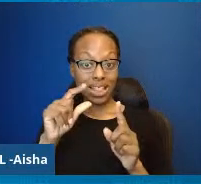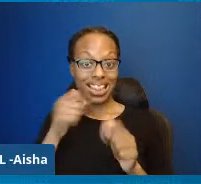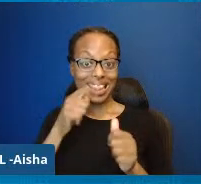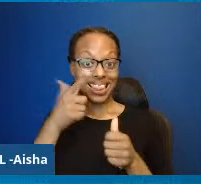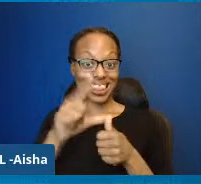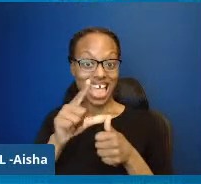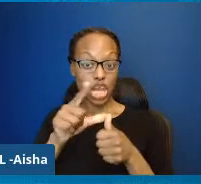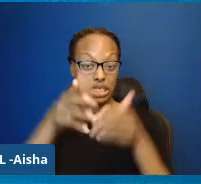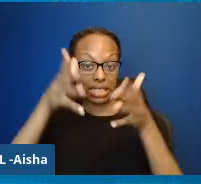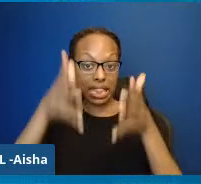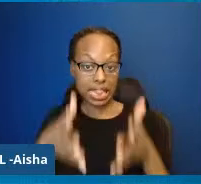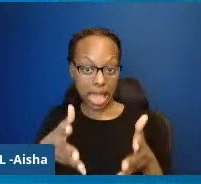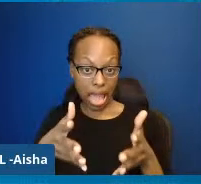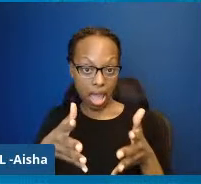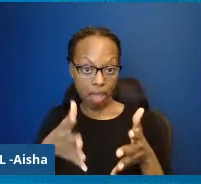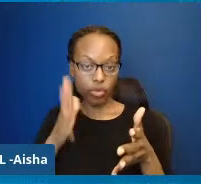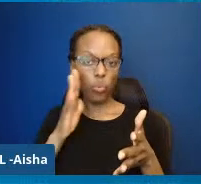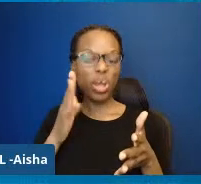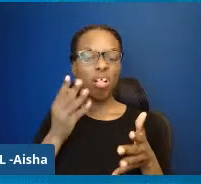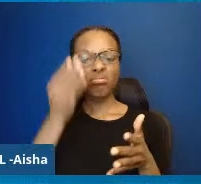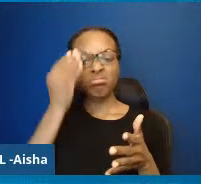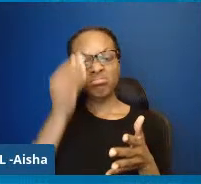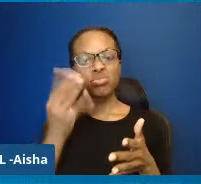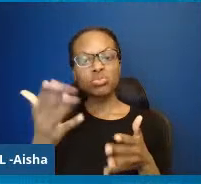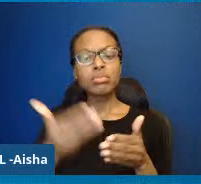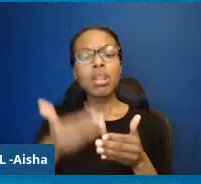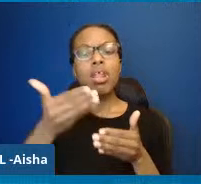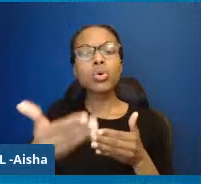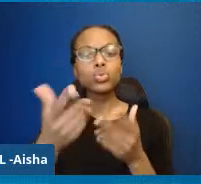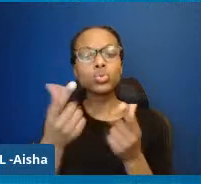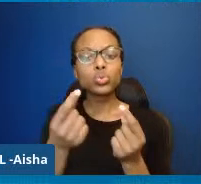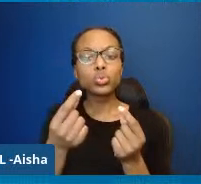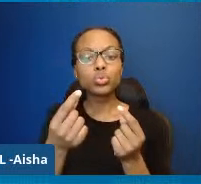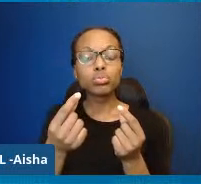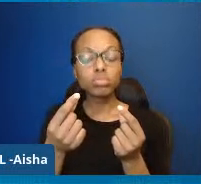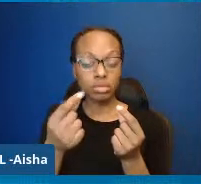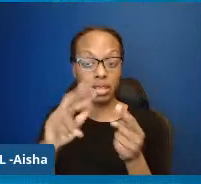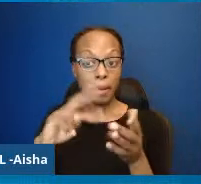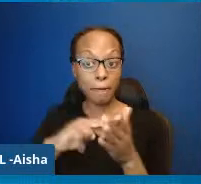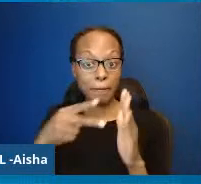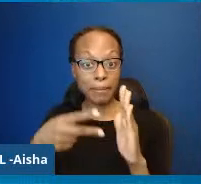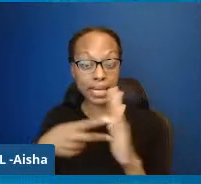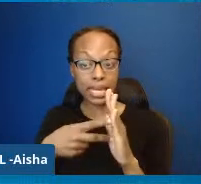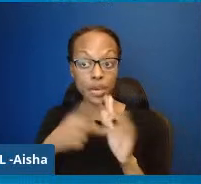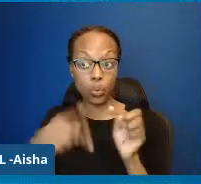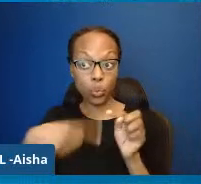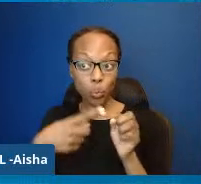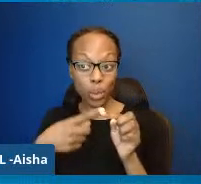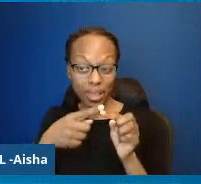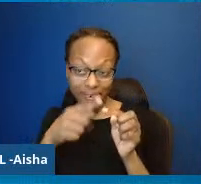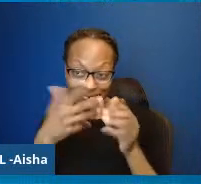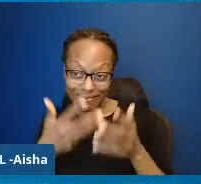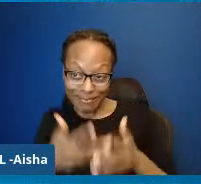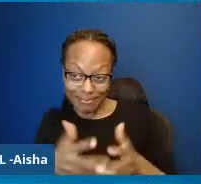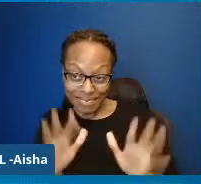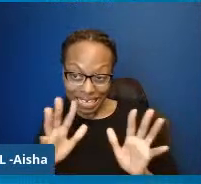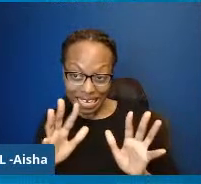next. And I'm going to know when you're done. If you get stuck on one, let me know and we could kind of move this